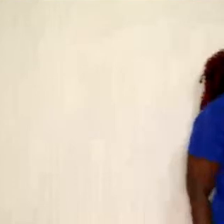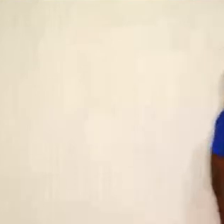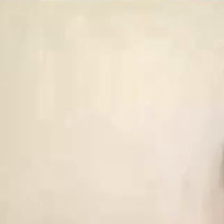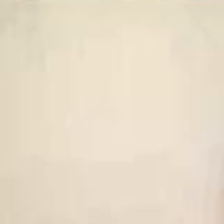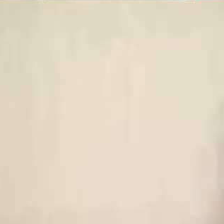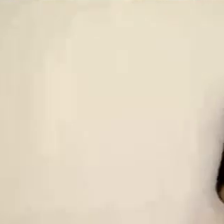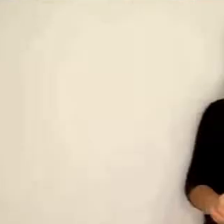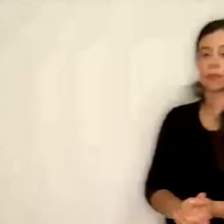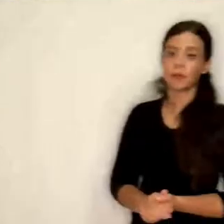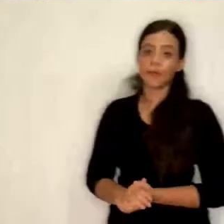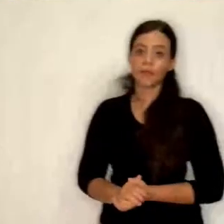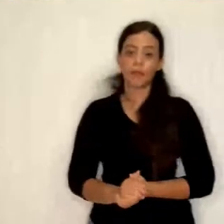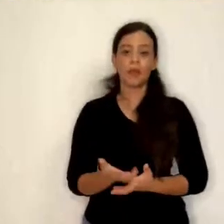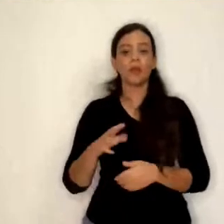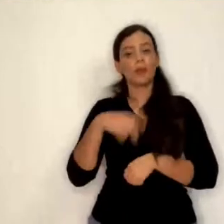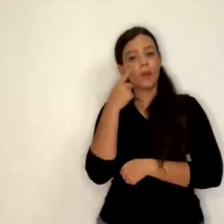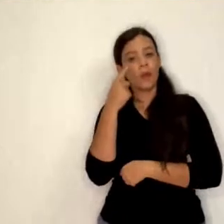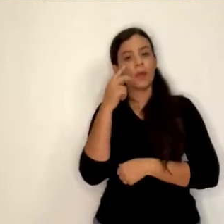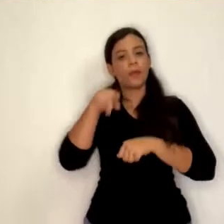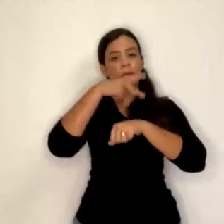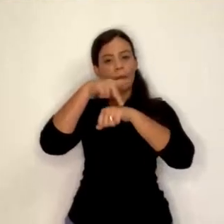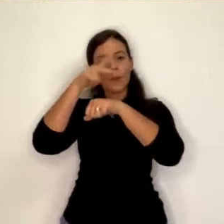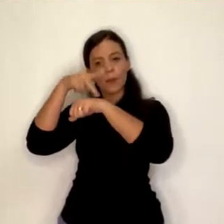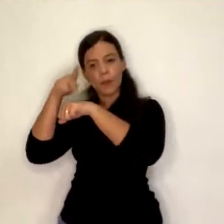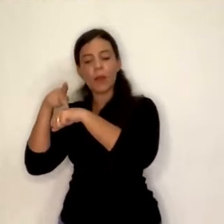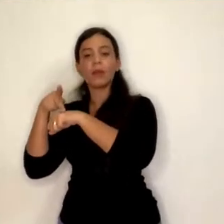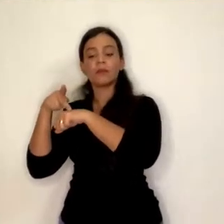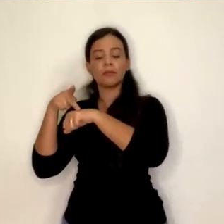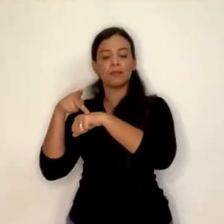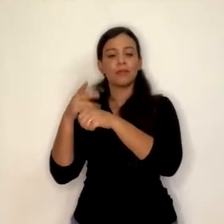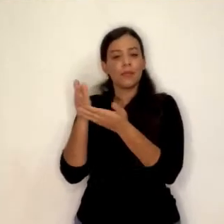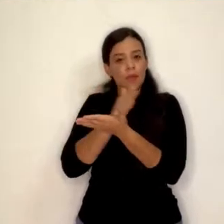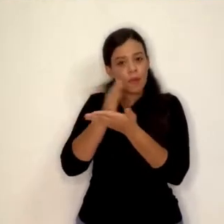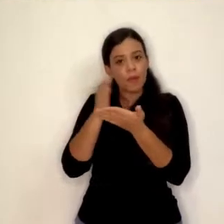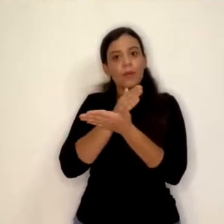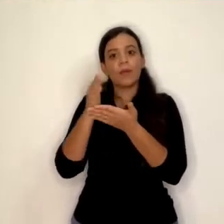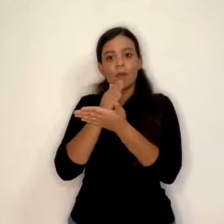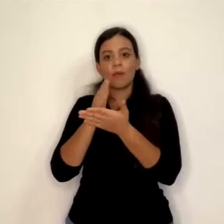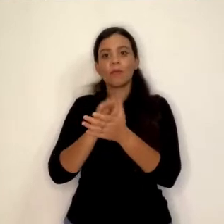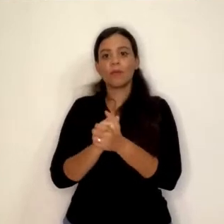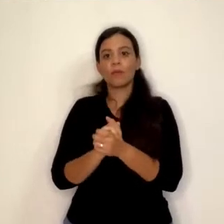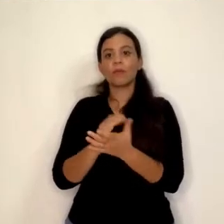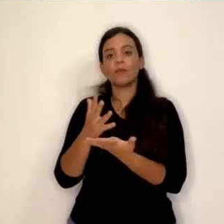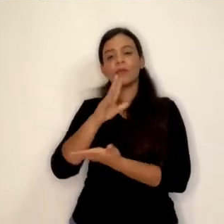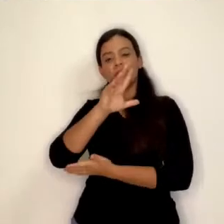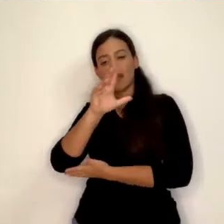fundamentally countries, and there are so many countries